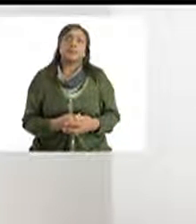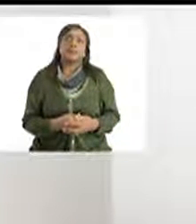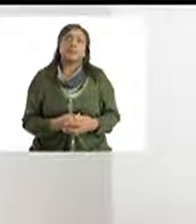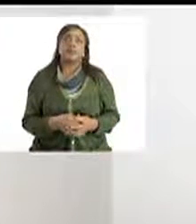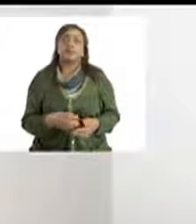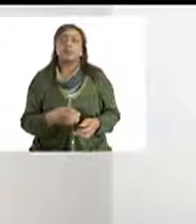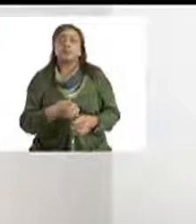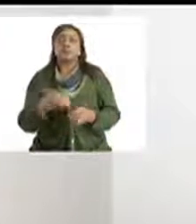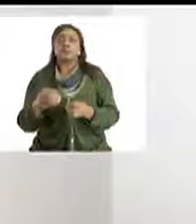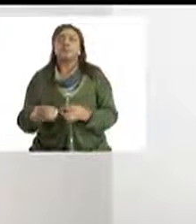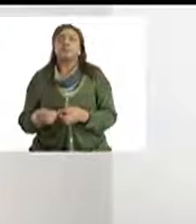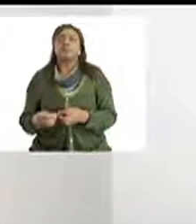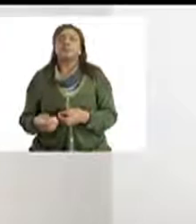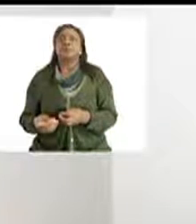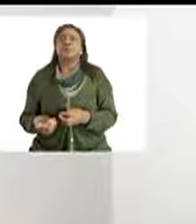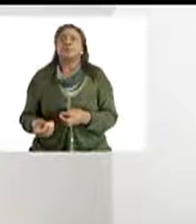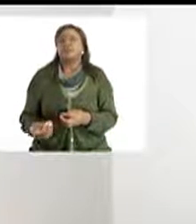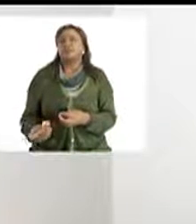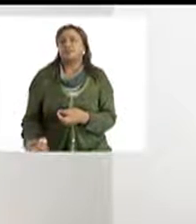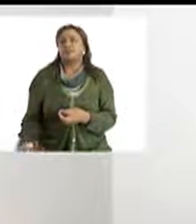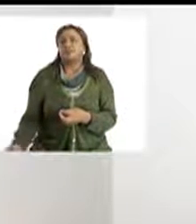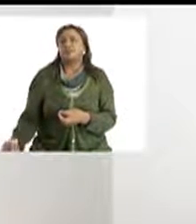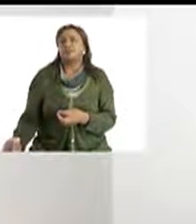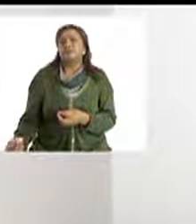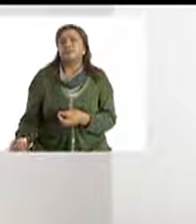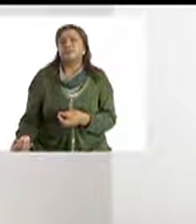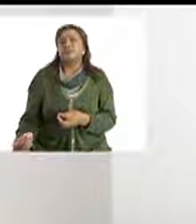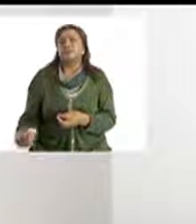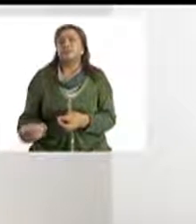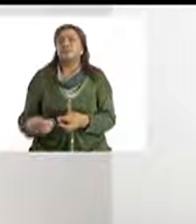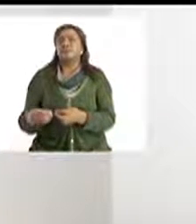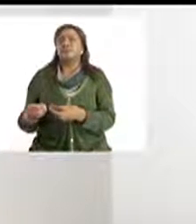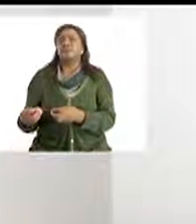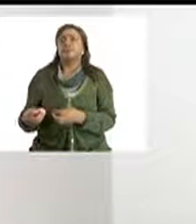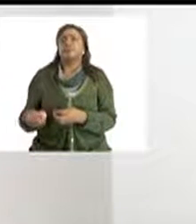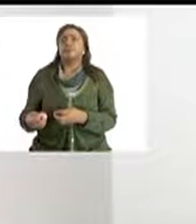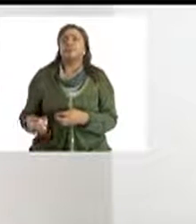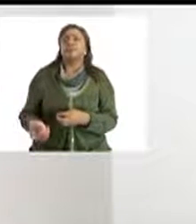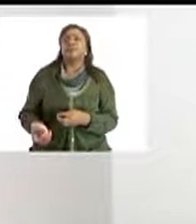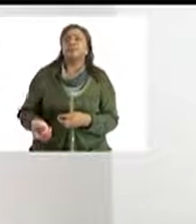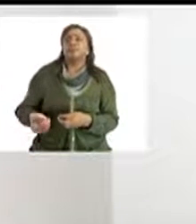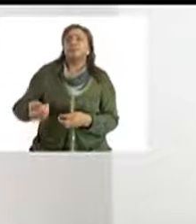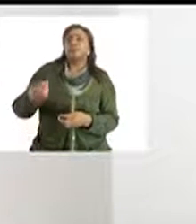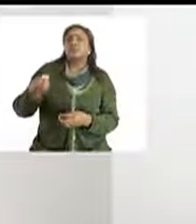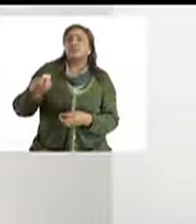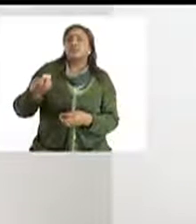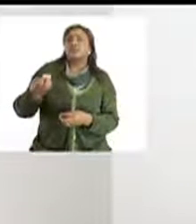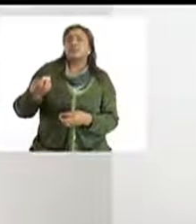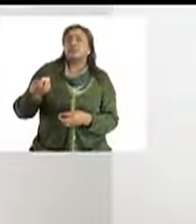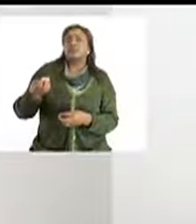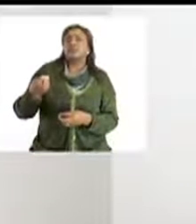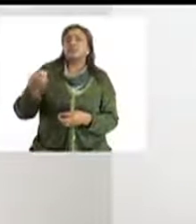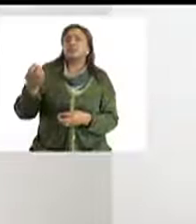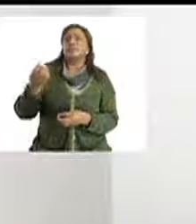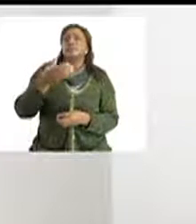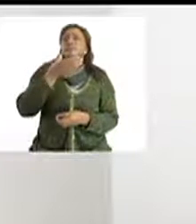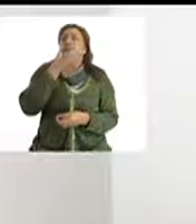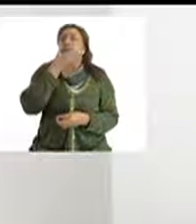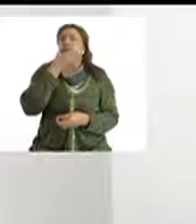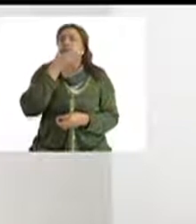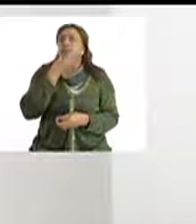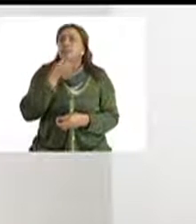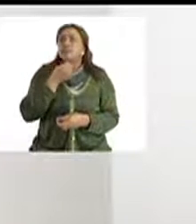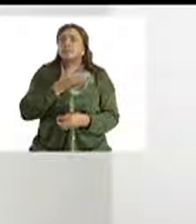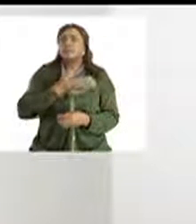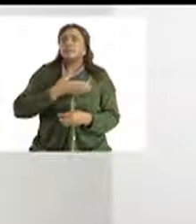or infant. And then we have the childhood. The next stage is the adolescent. And the